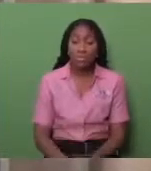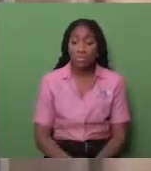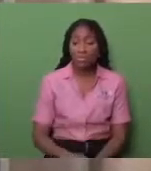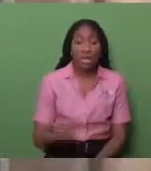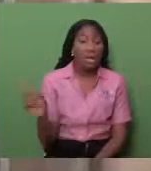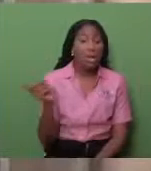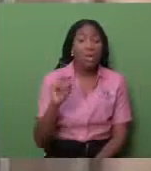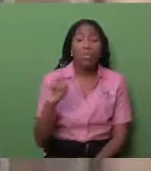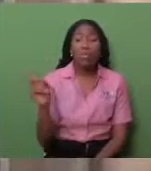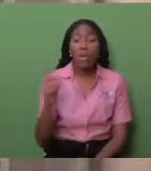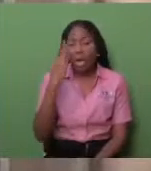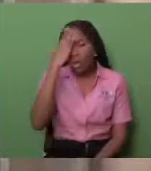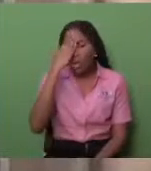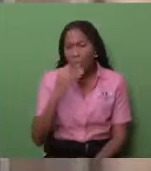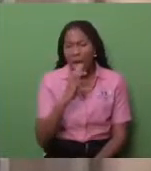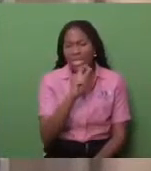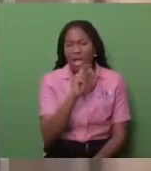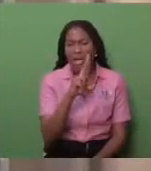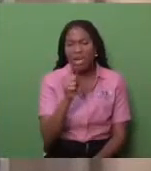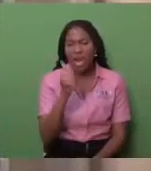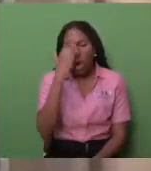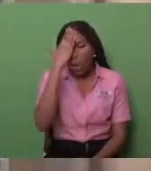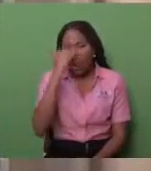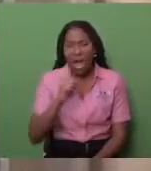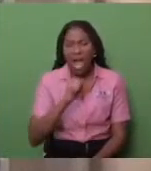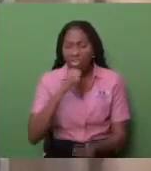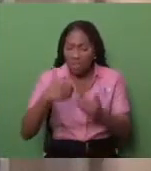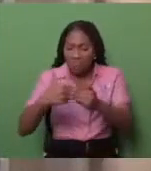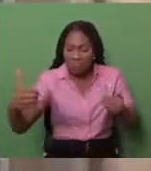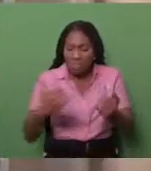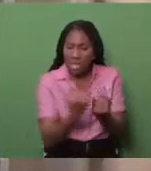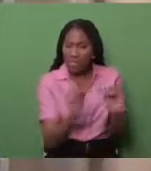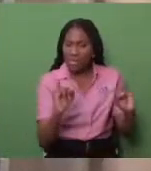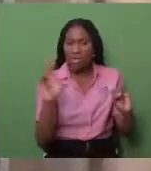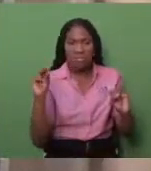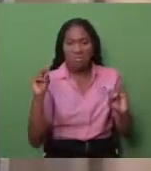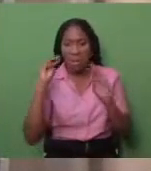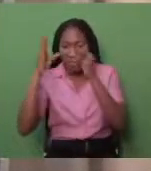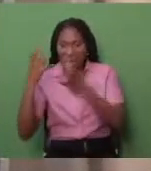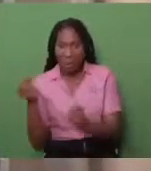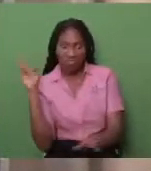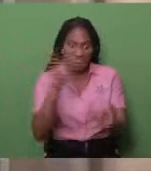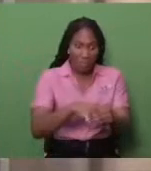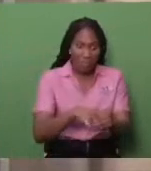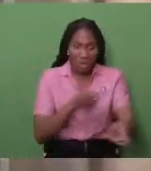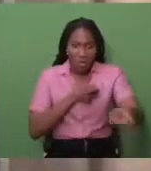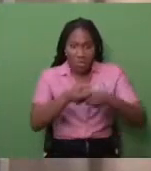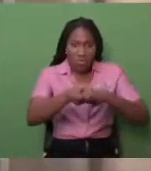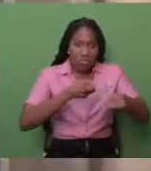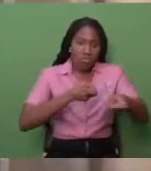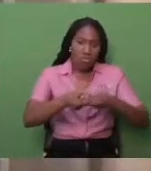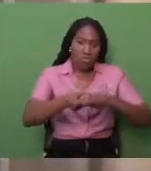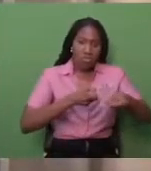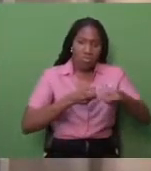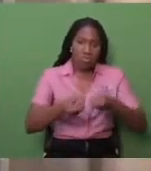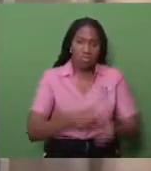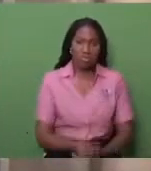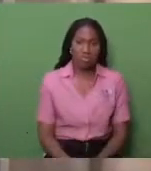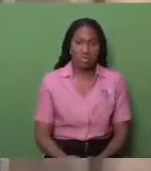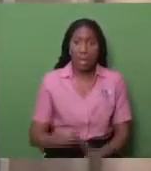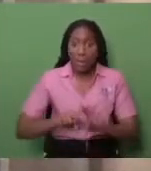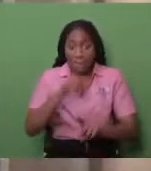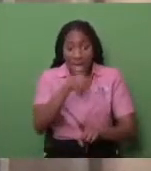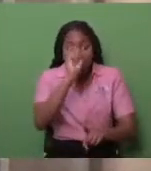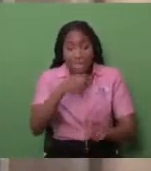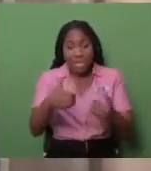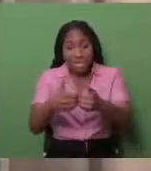TTRA? Minister Imbert has inserted himself in the entire TTRA, which is supposed to be an independent body such